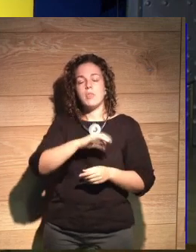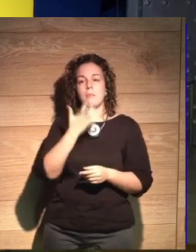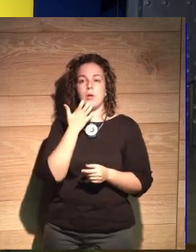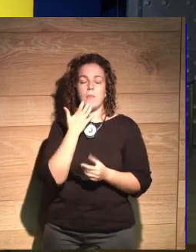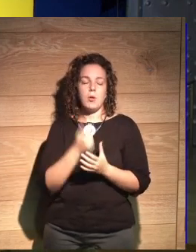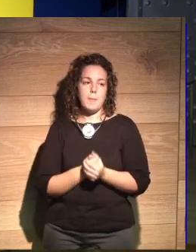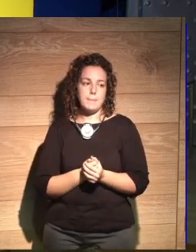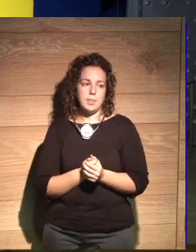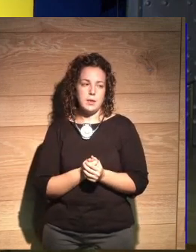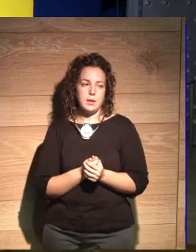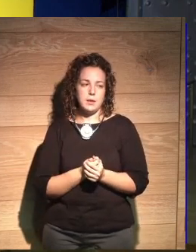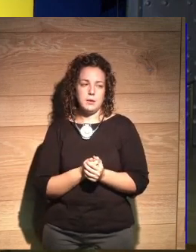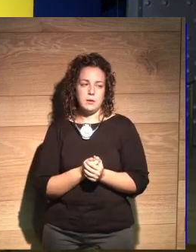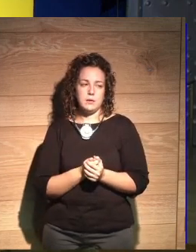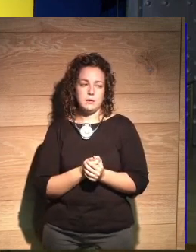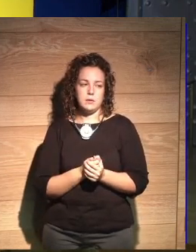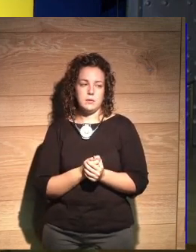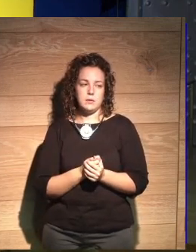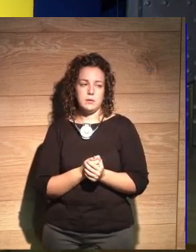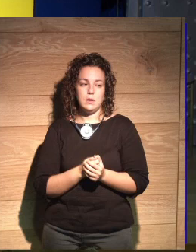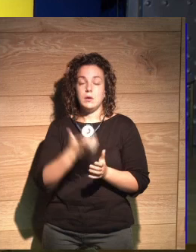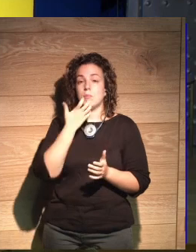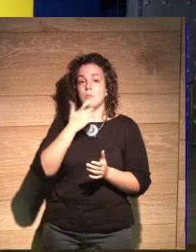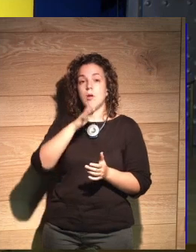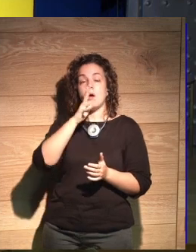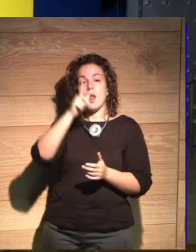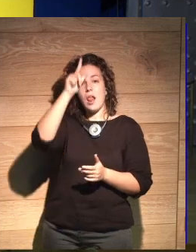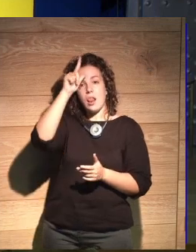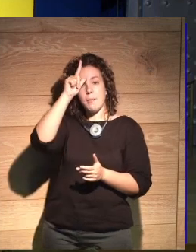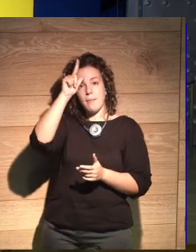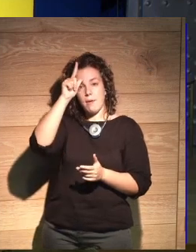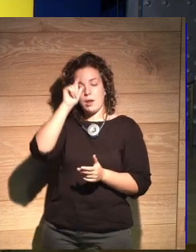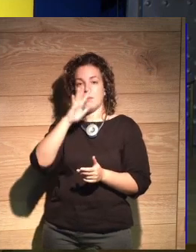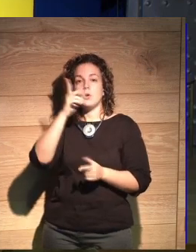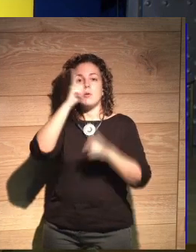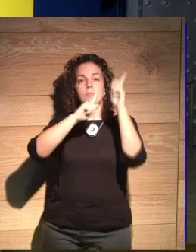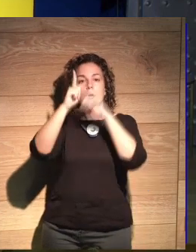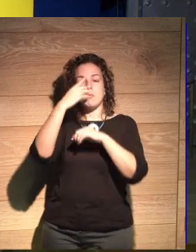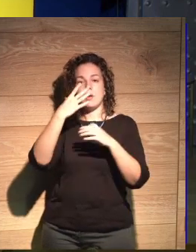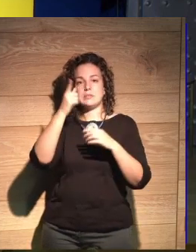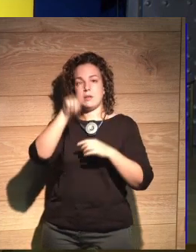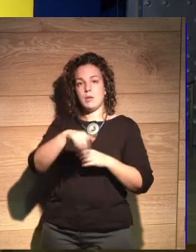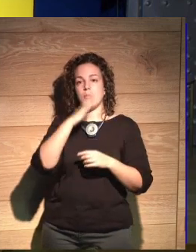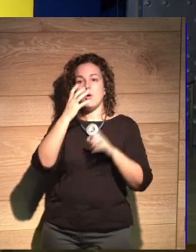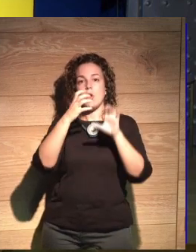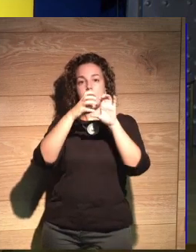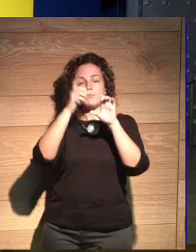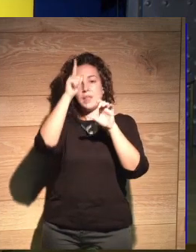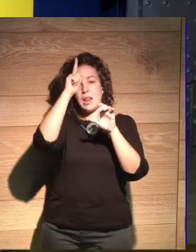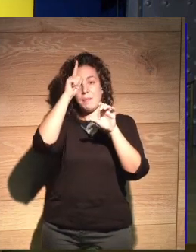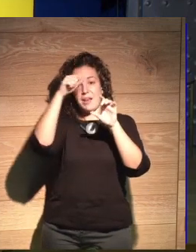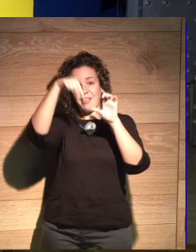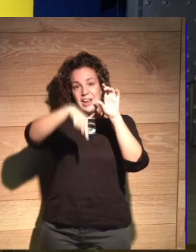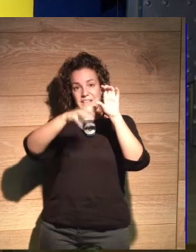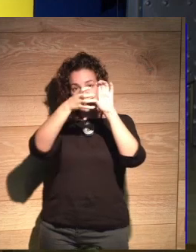problems of East Germany, and you could look to Italy as an example of how Italy has messed up the problems of southern